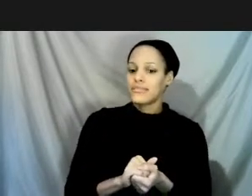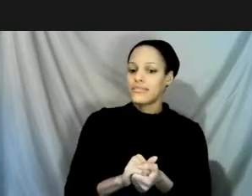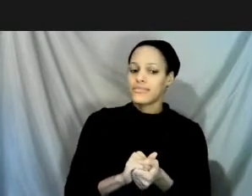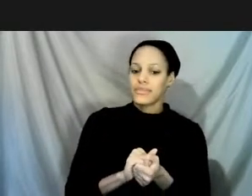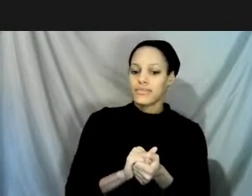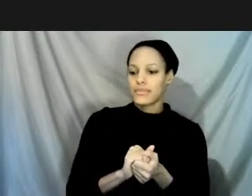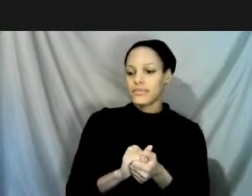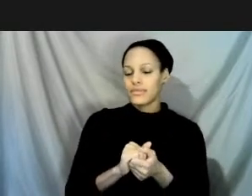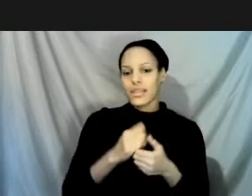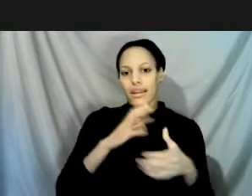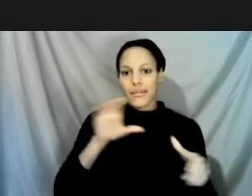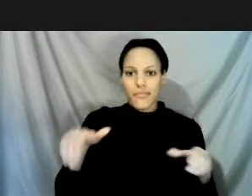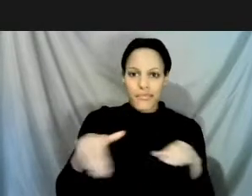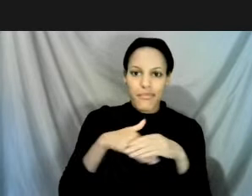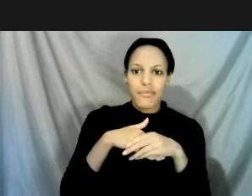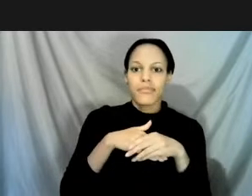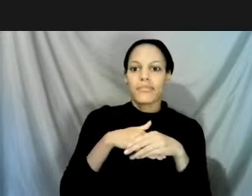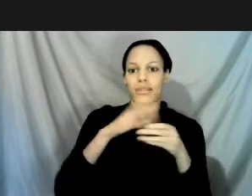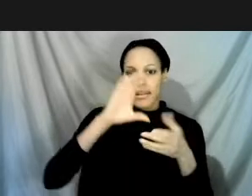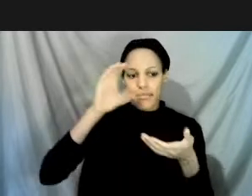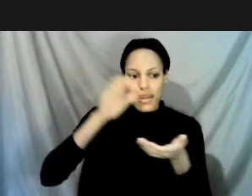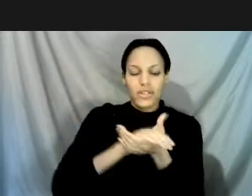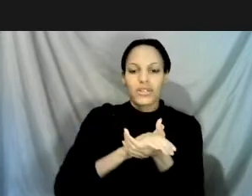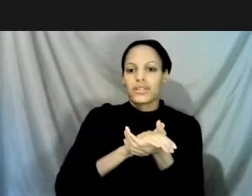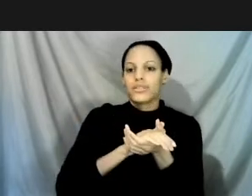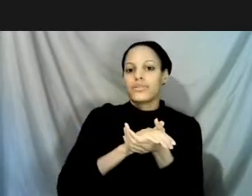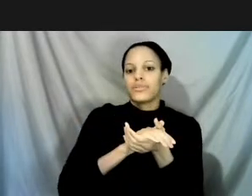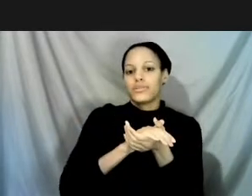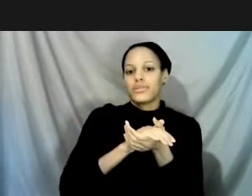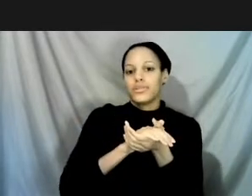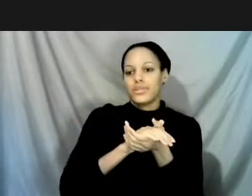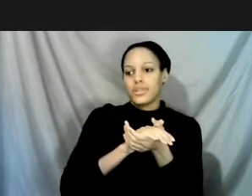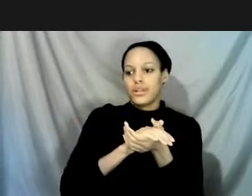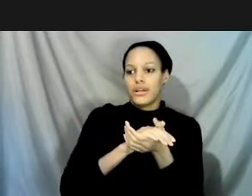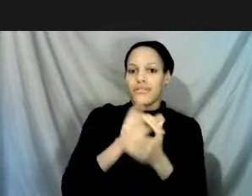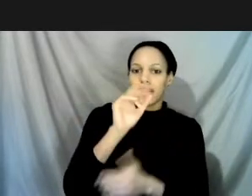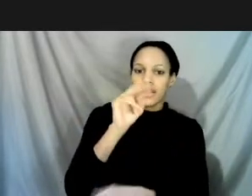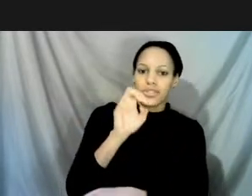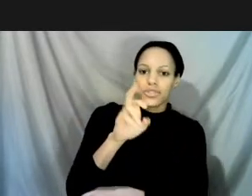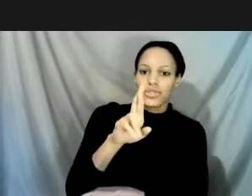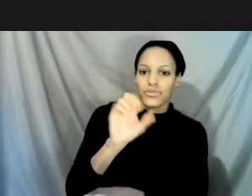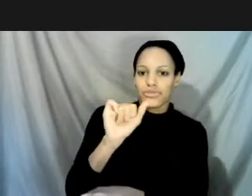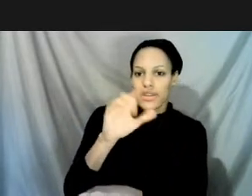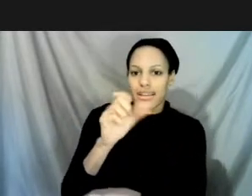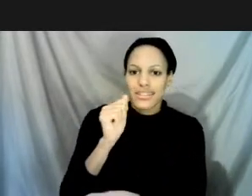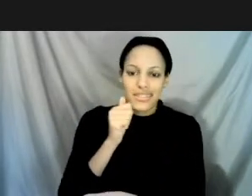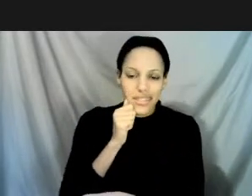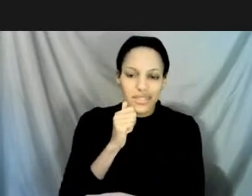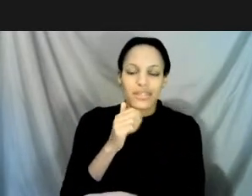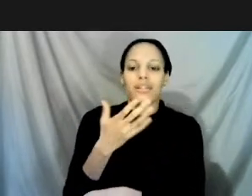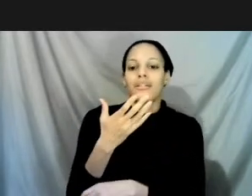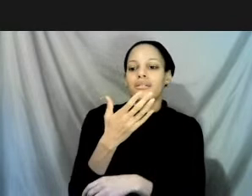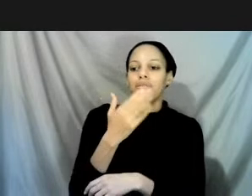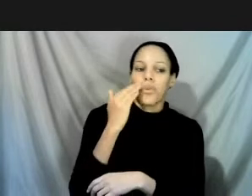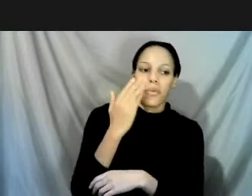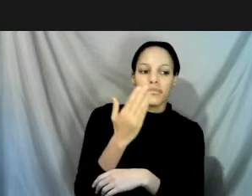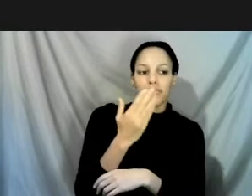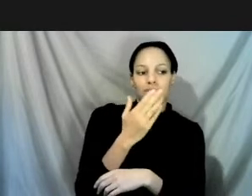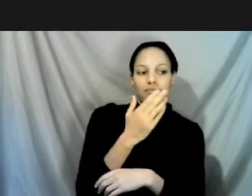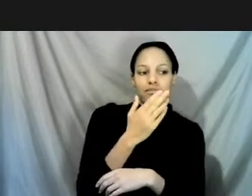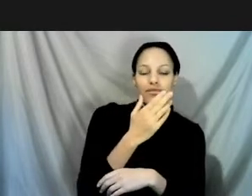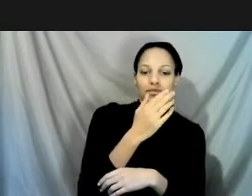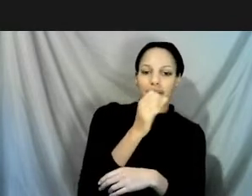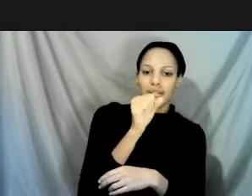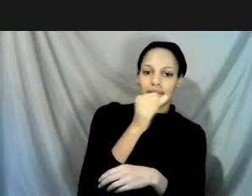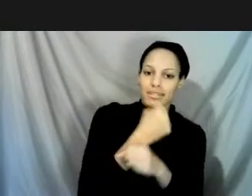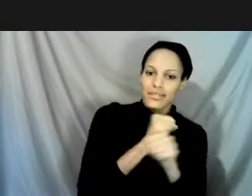or not even marrying, the interconnection between the slave owner and the people that